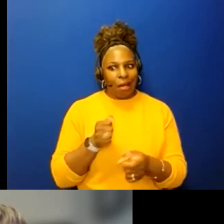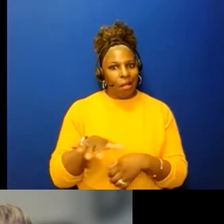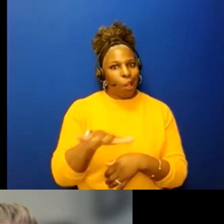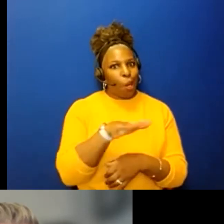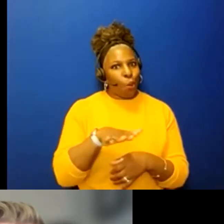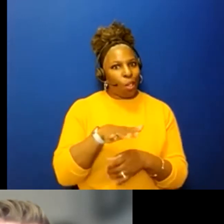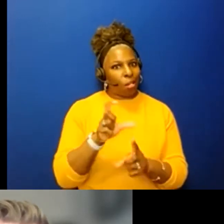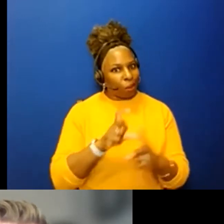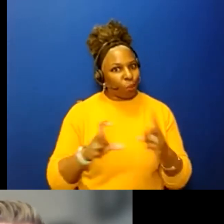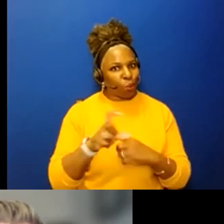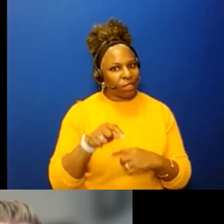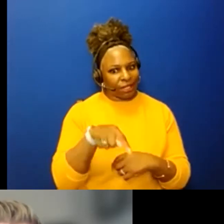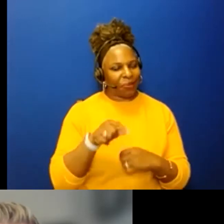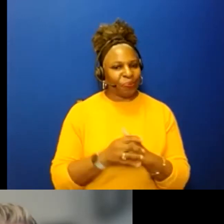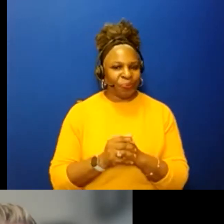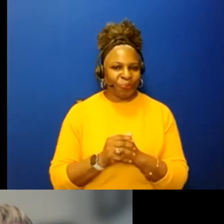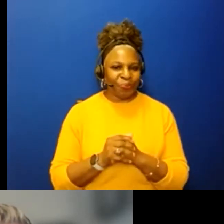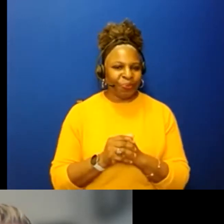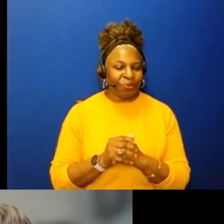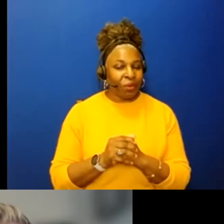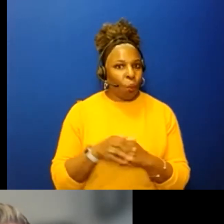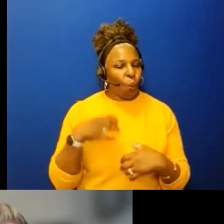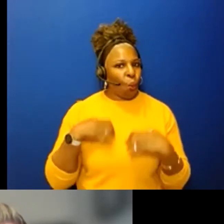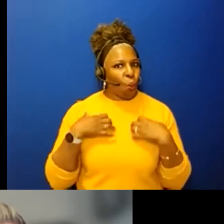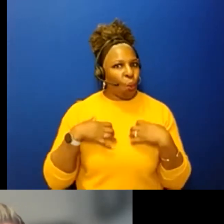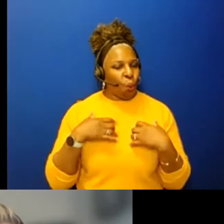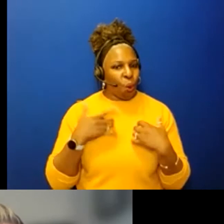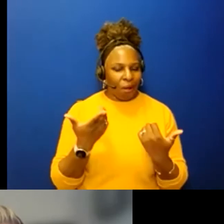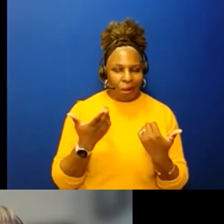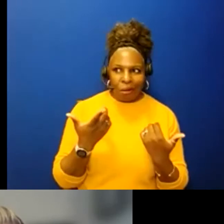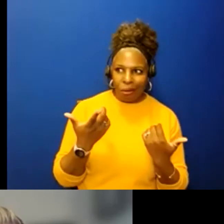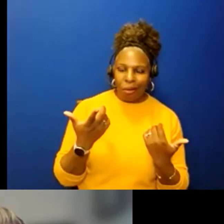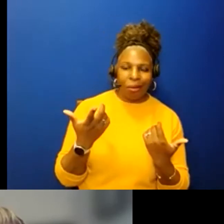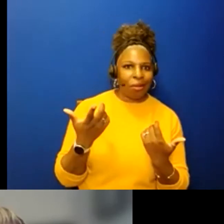active. Well, it sounds really exciting. And it sounds like,